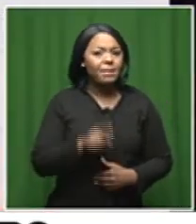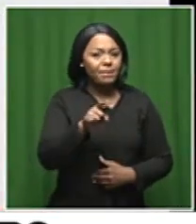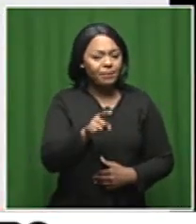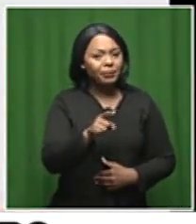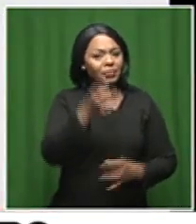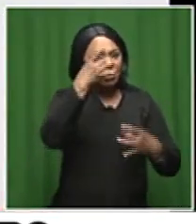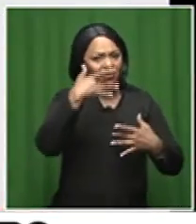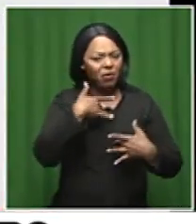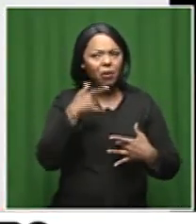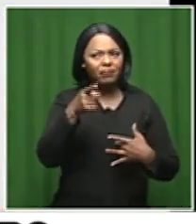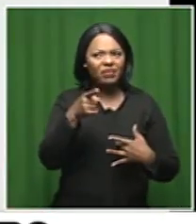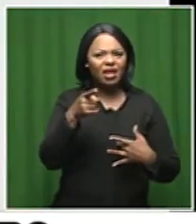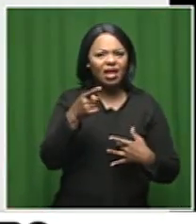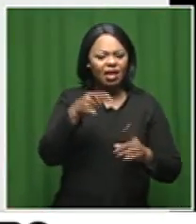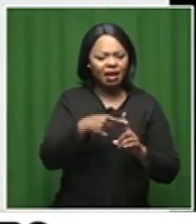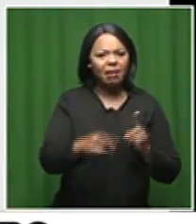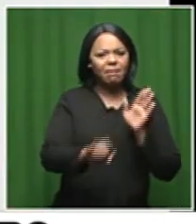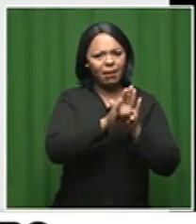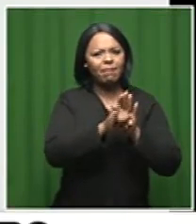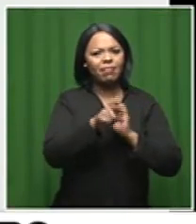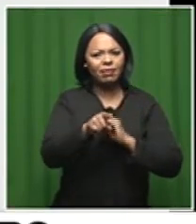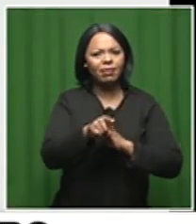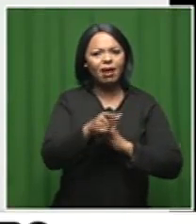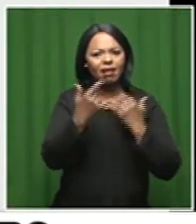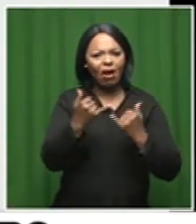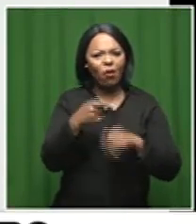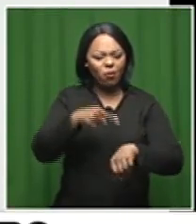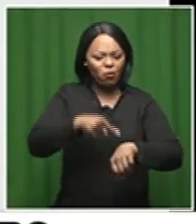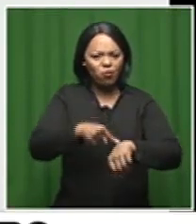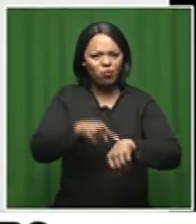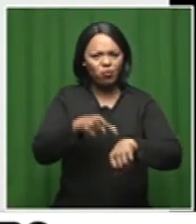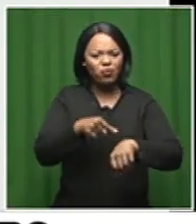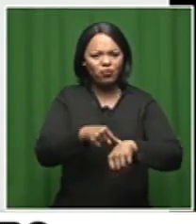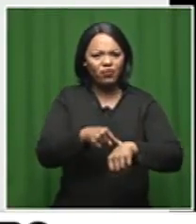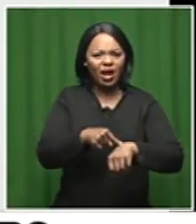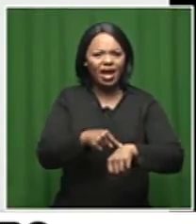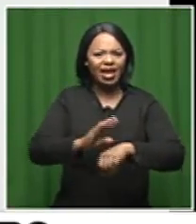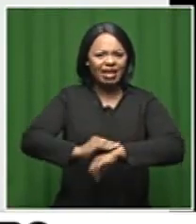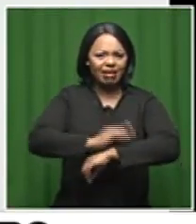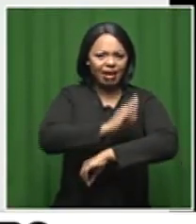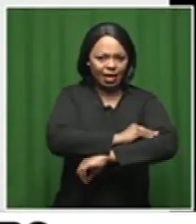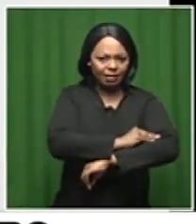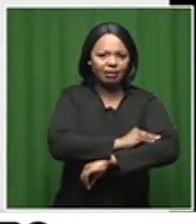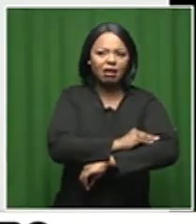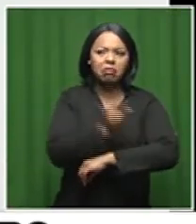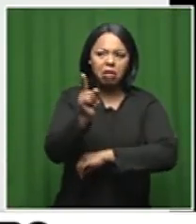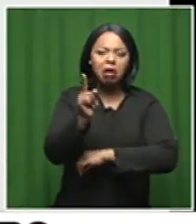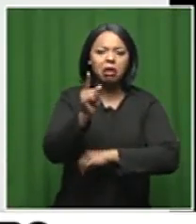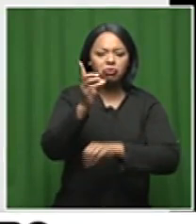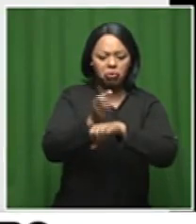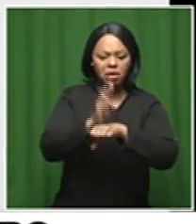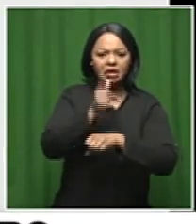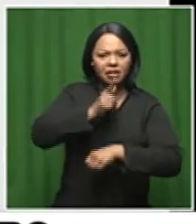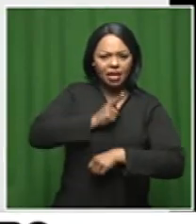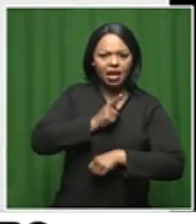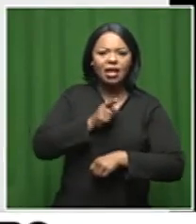told she was diagnosed in March with acute myeloid leukemia, and we were told in April that she was one of the kids